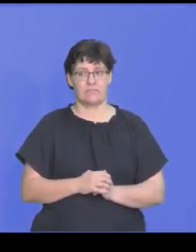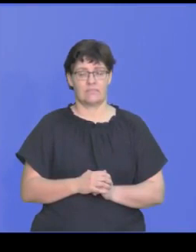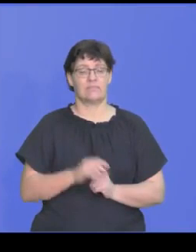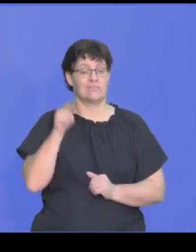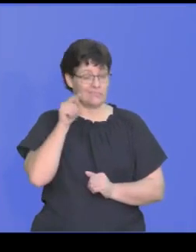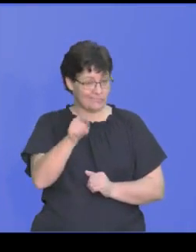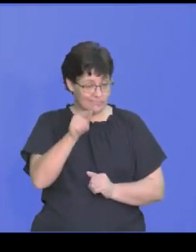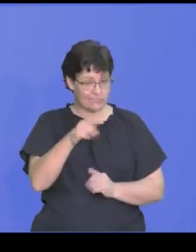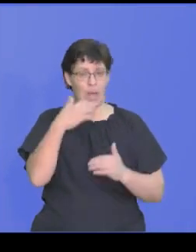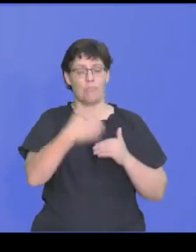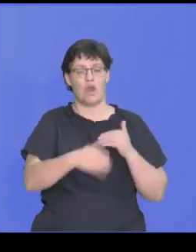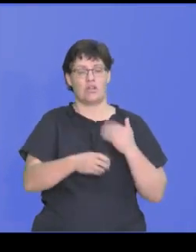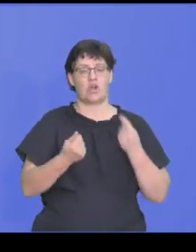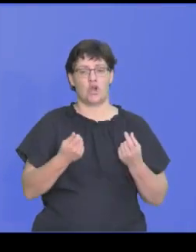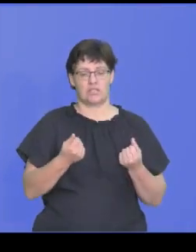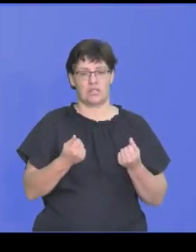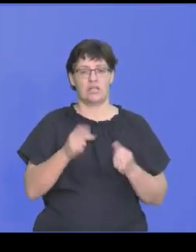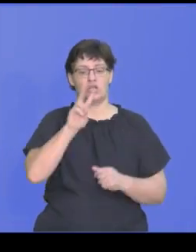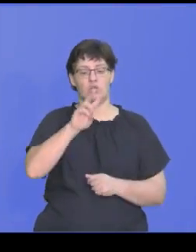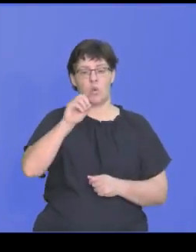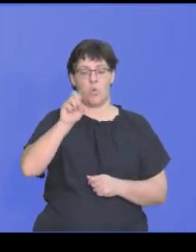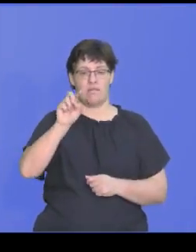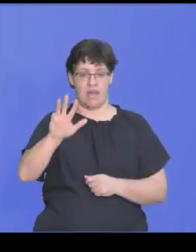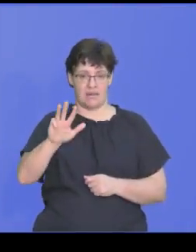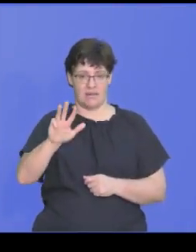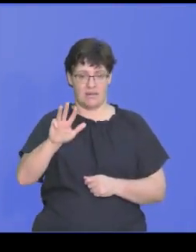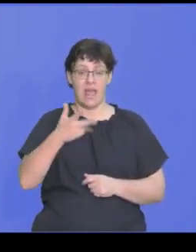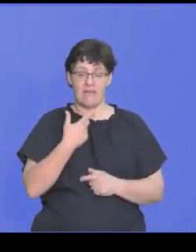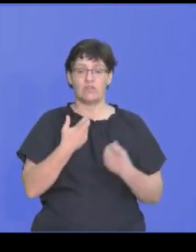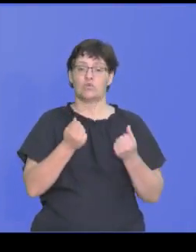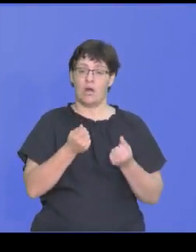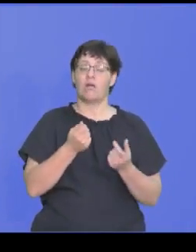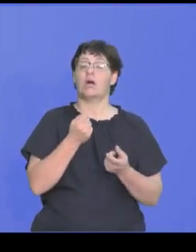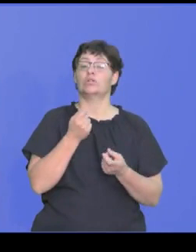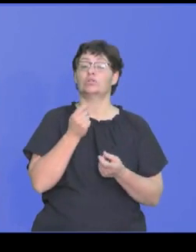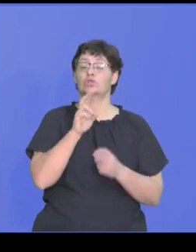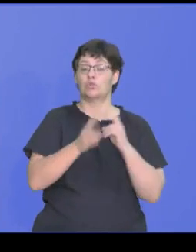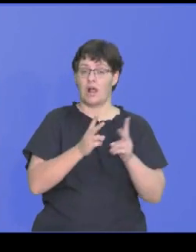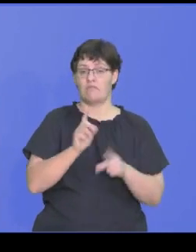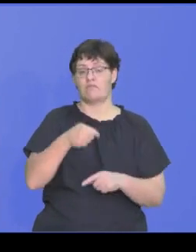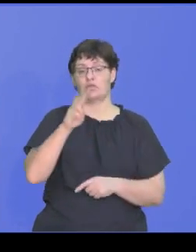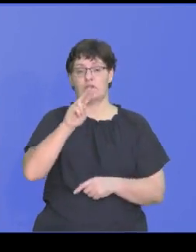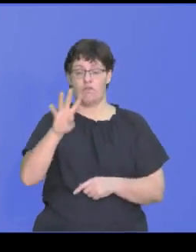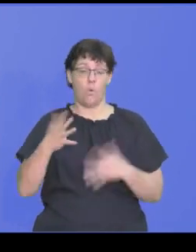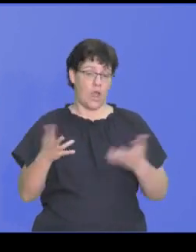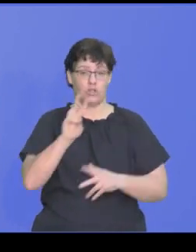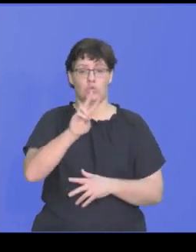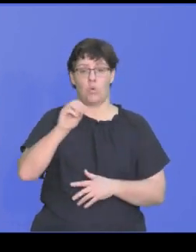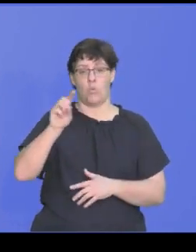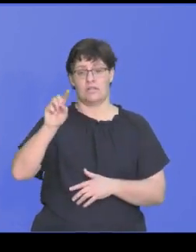And that is what bread costs in 2019 if it cost 12 Rand 24 in 2017.